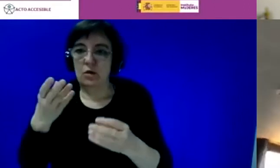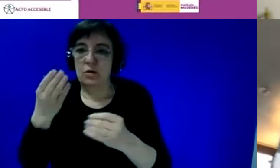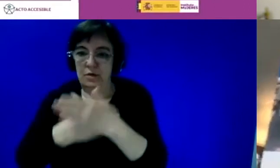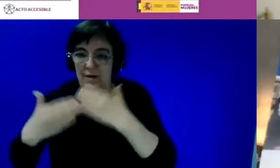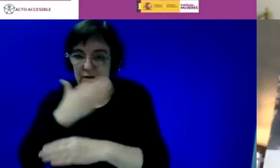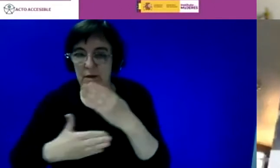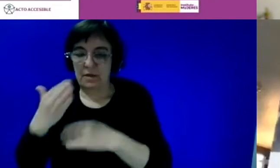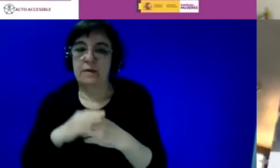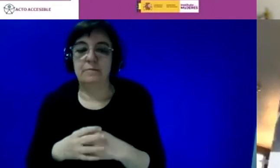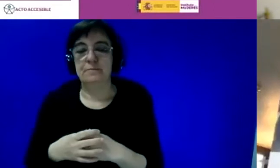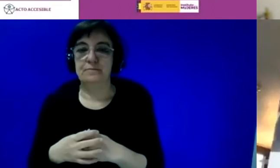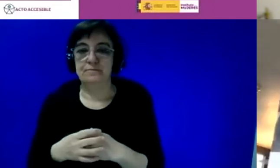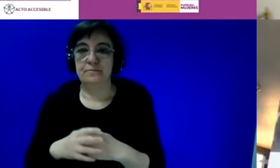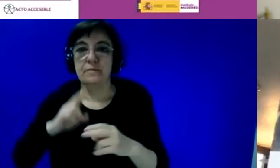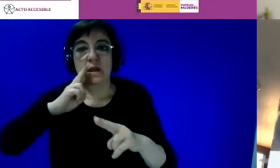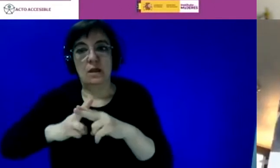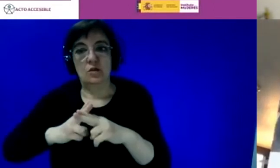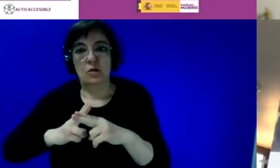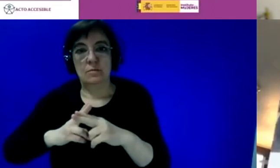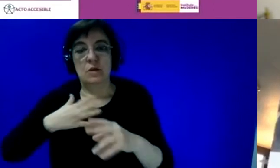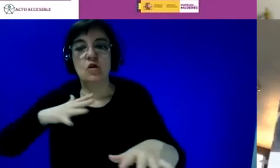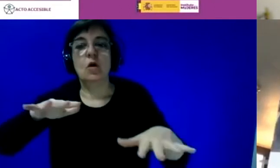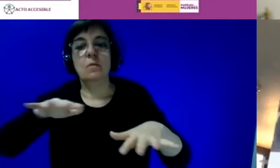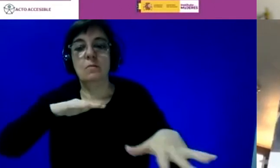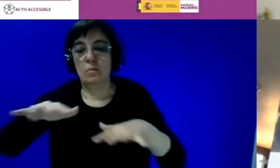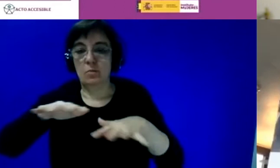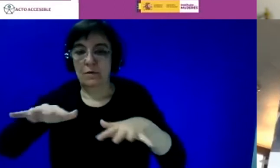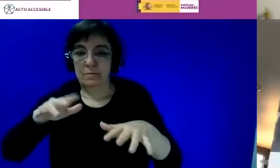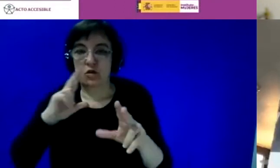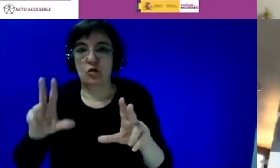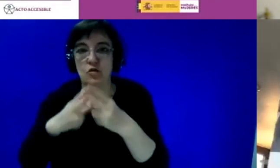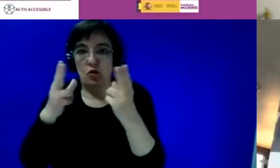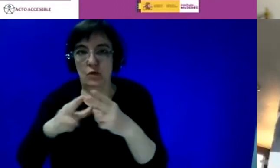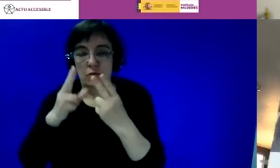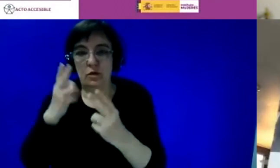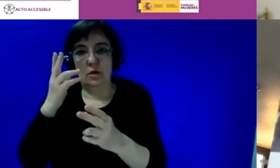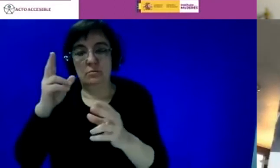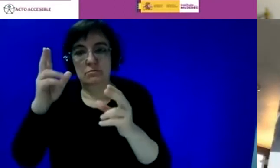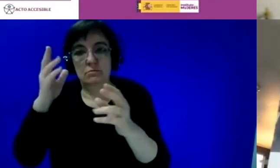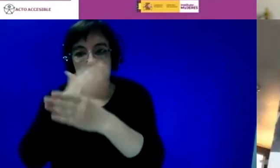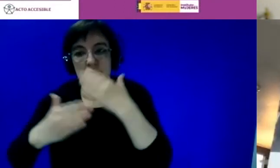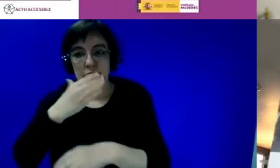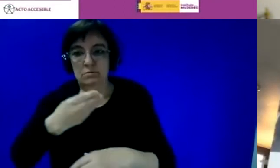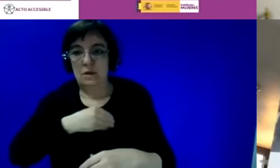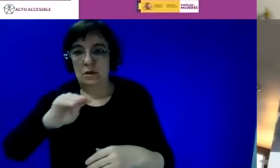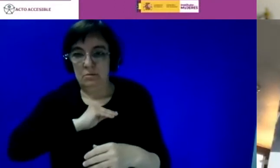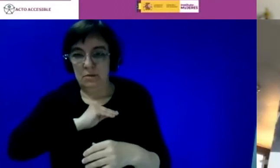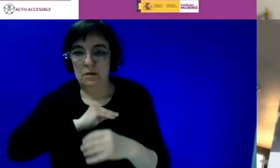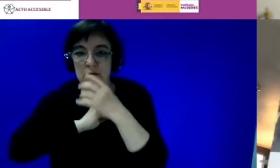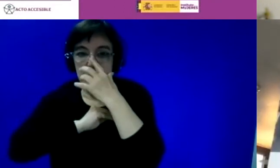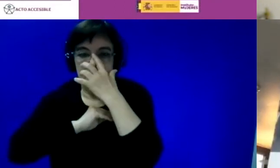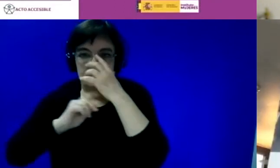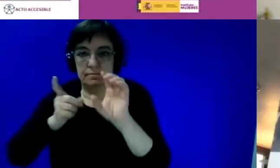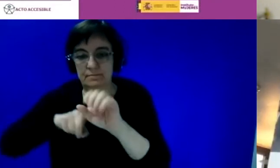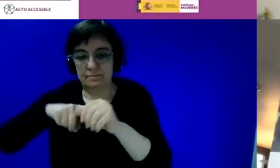Discapacidad. En nombre del Movimiento Social de la Discapacidad de España,